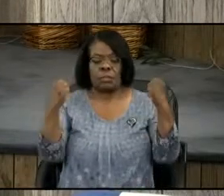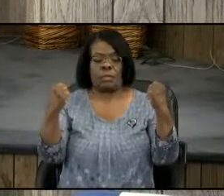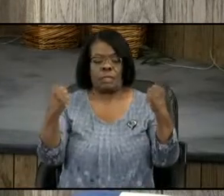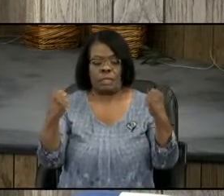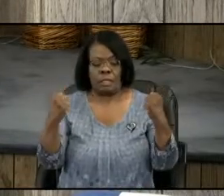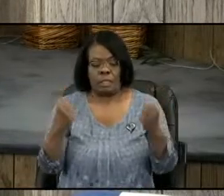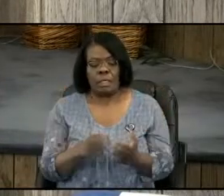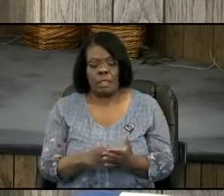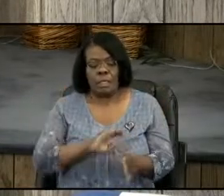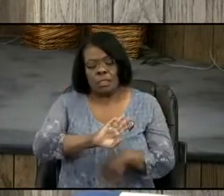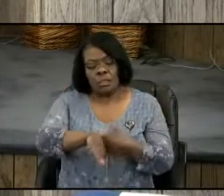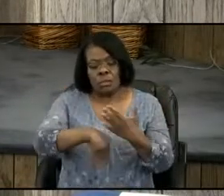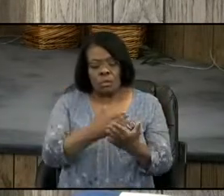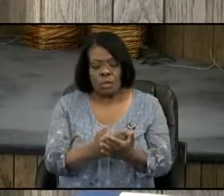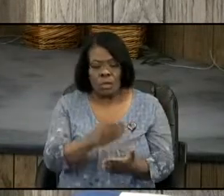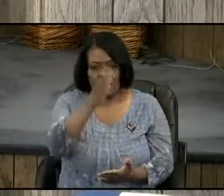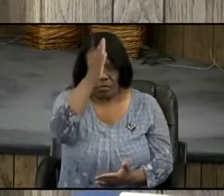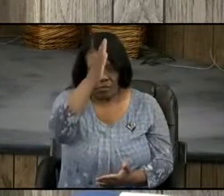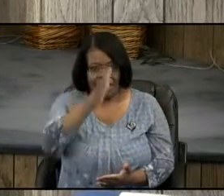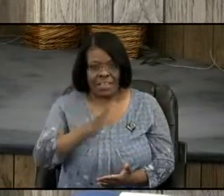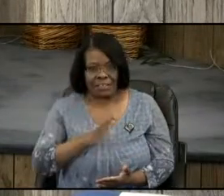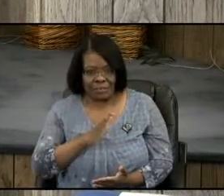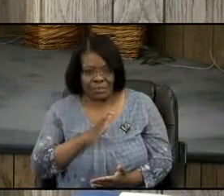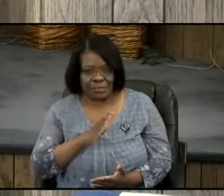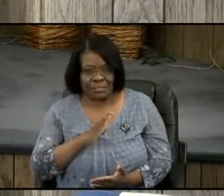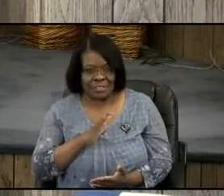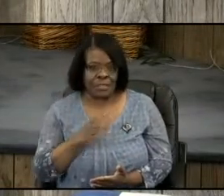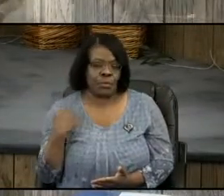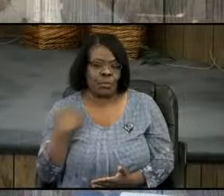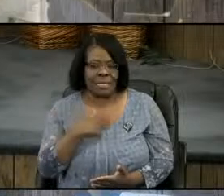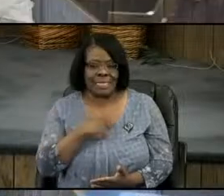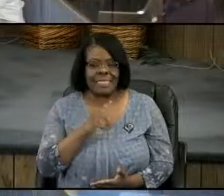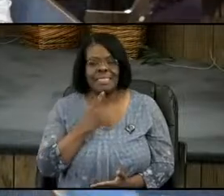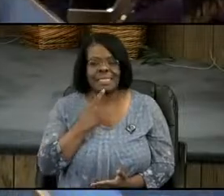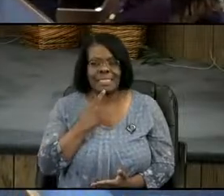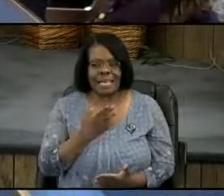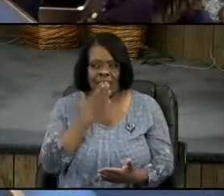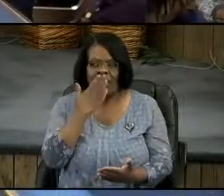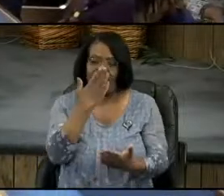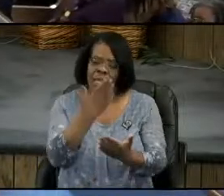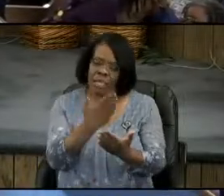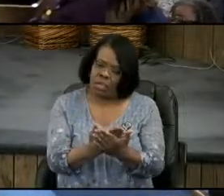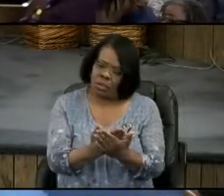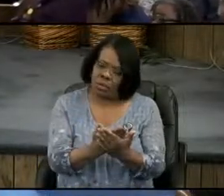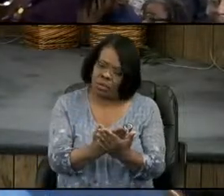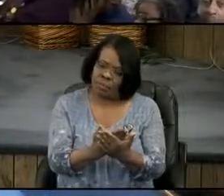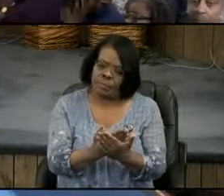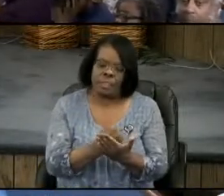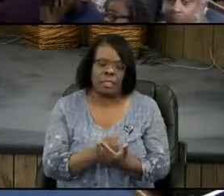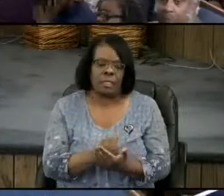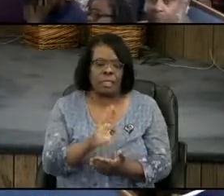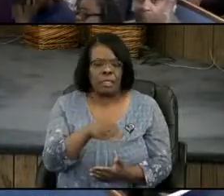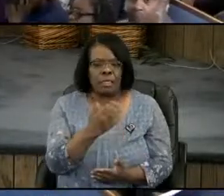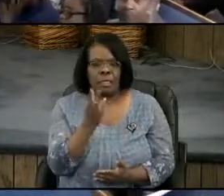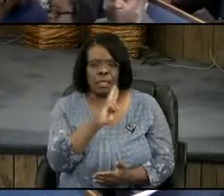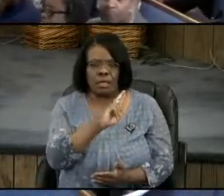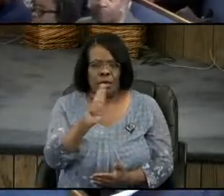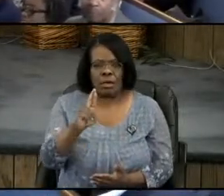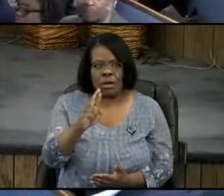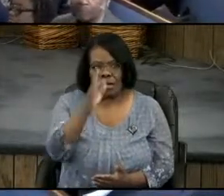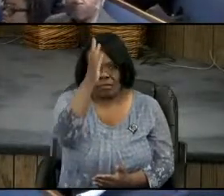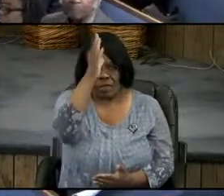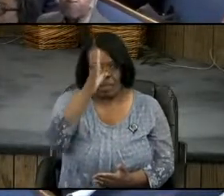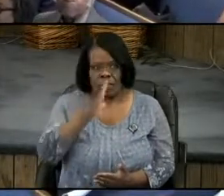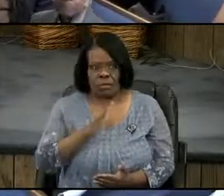To all fathers everywhere, we say thank you. There are fathers by